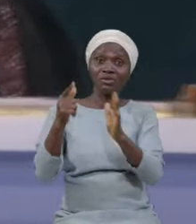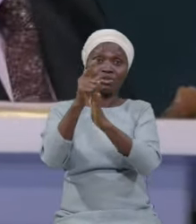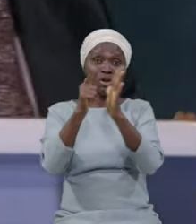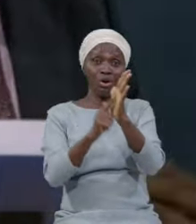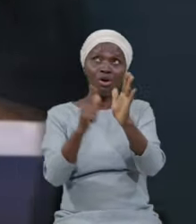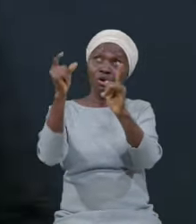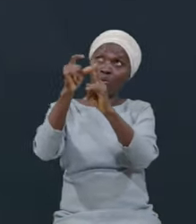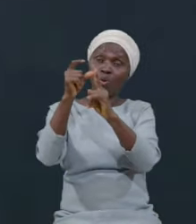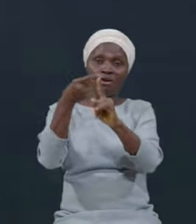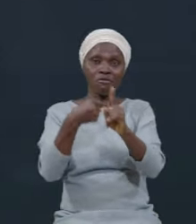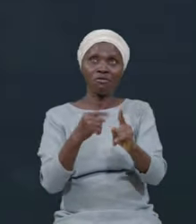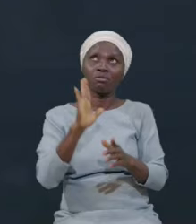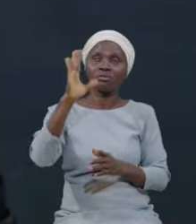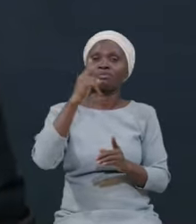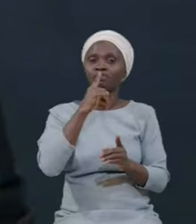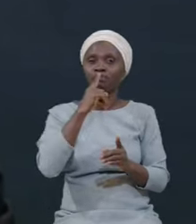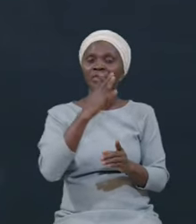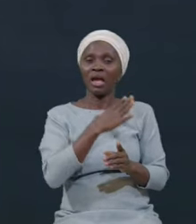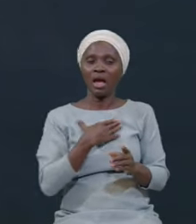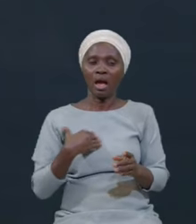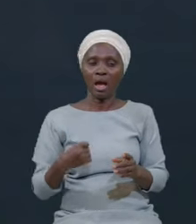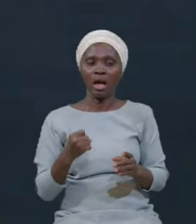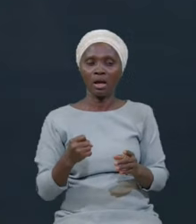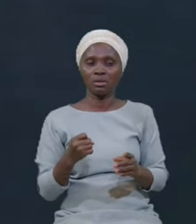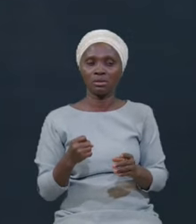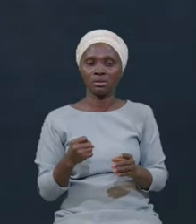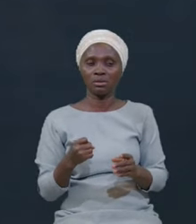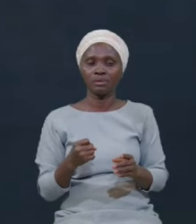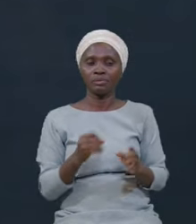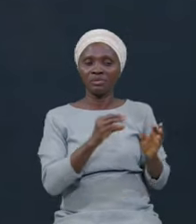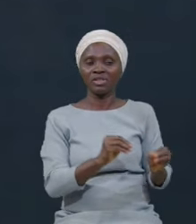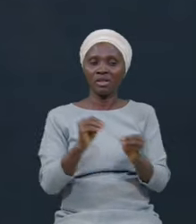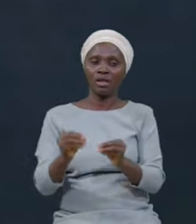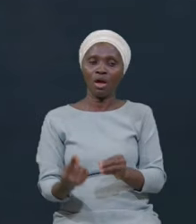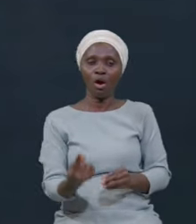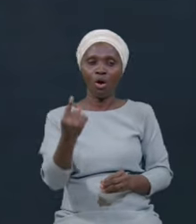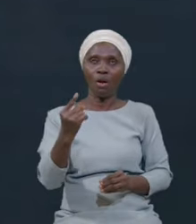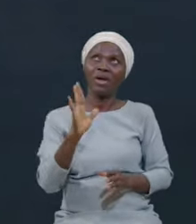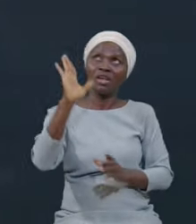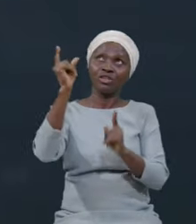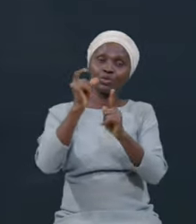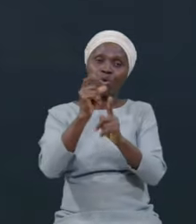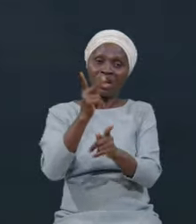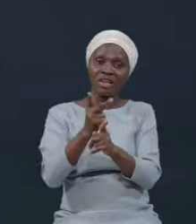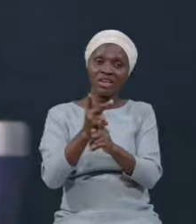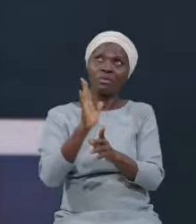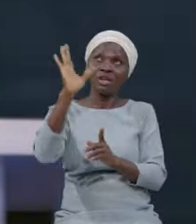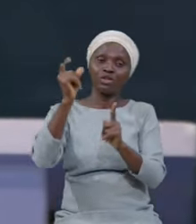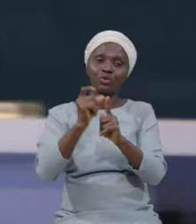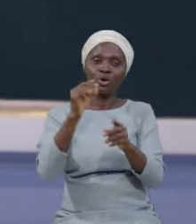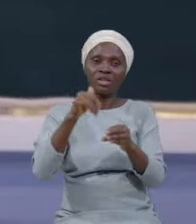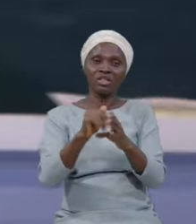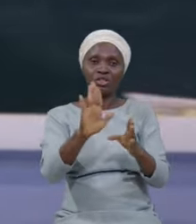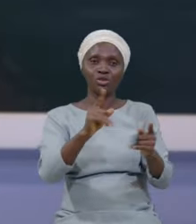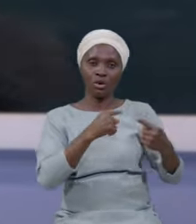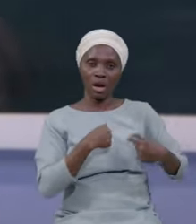his mouth, and lay up his word in thine heart. The word in your heart